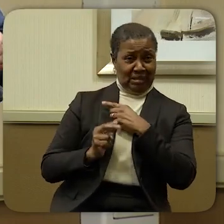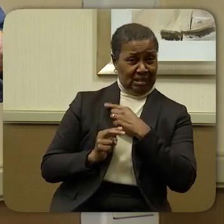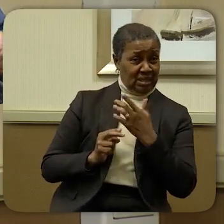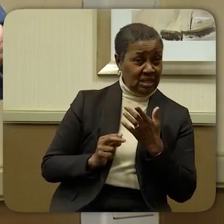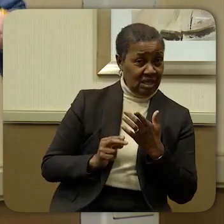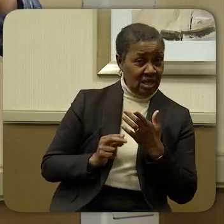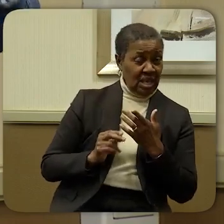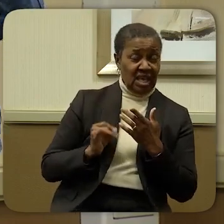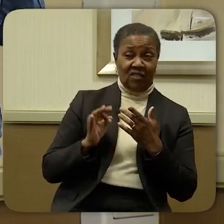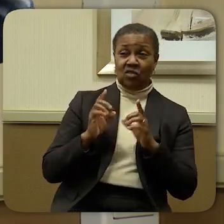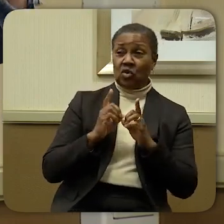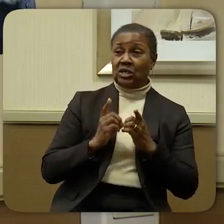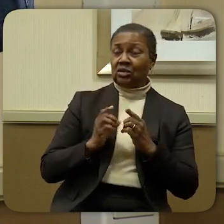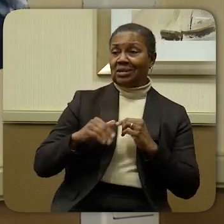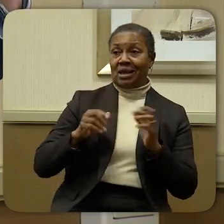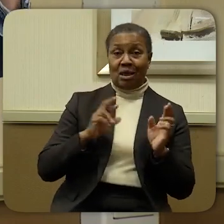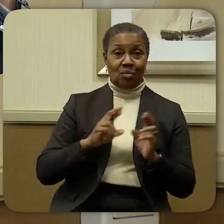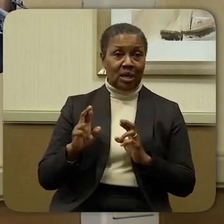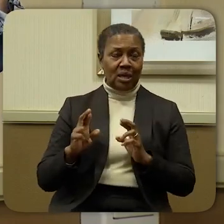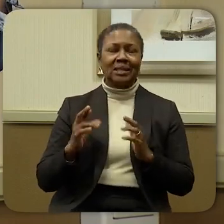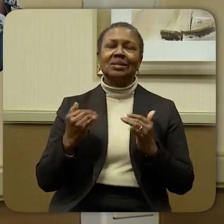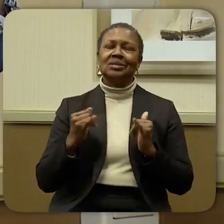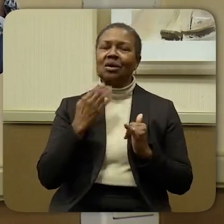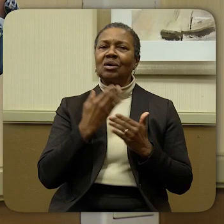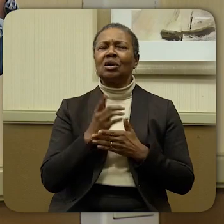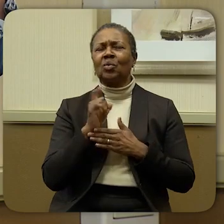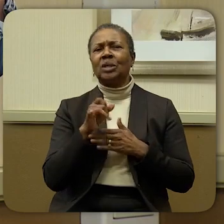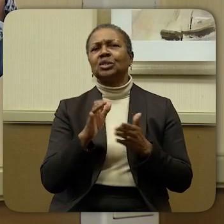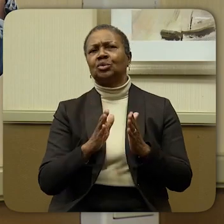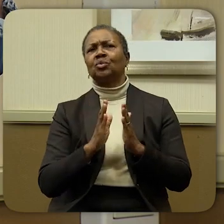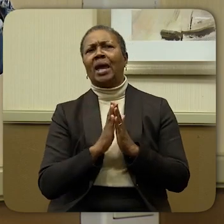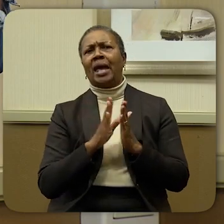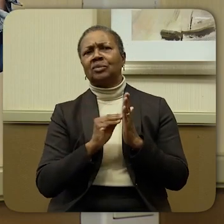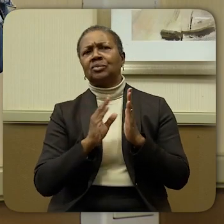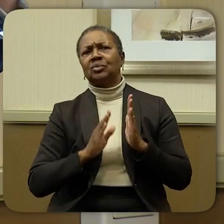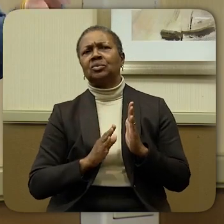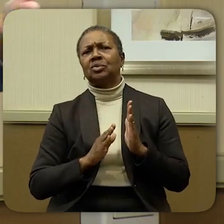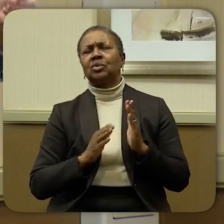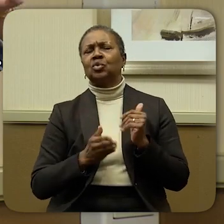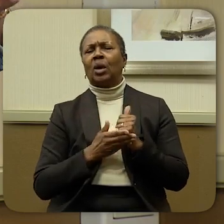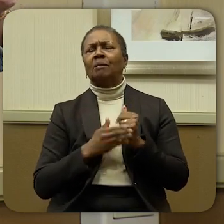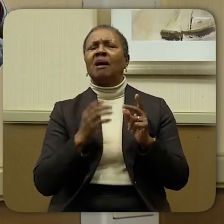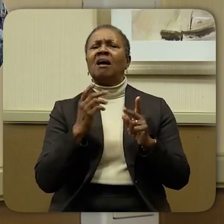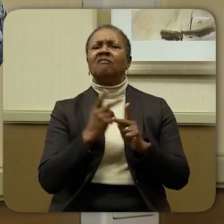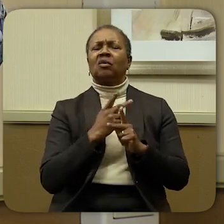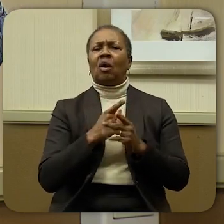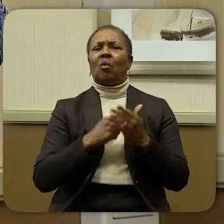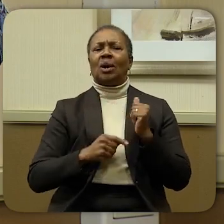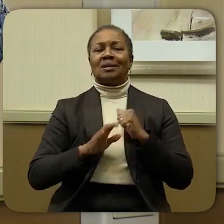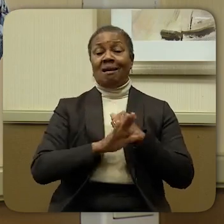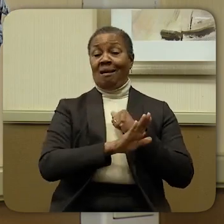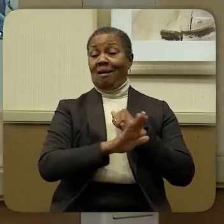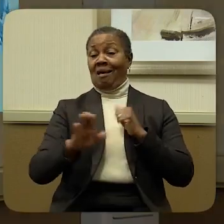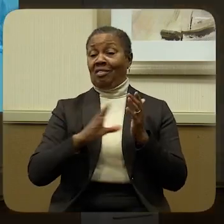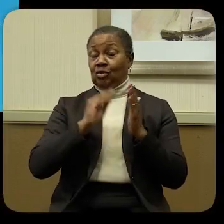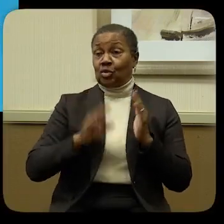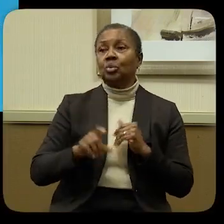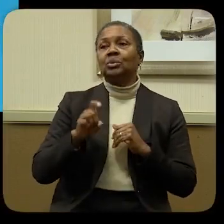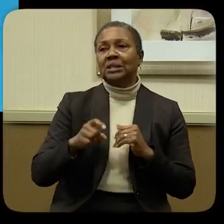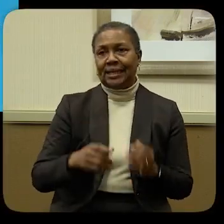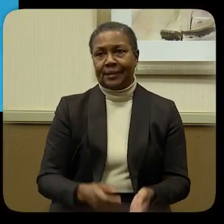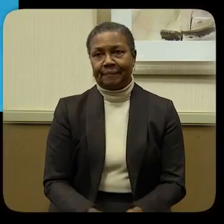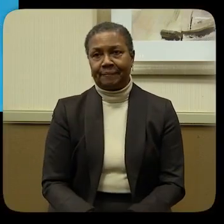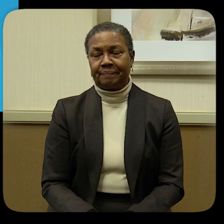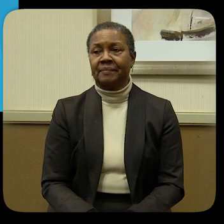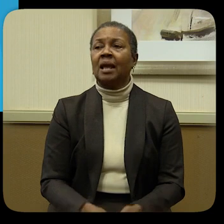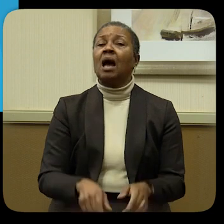want to do that yet, they can still be some good questions that you might want to ask students to figure out what are some of the things that they need.